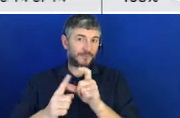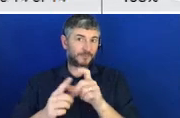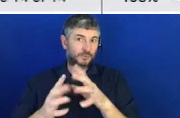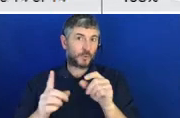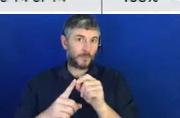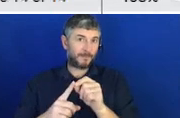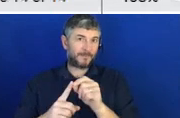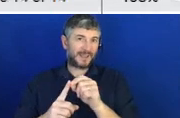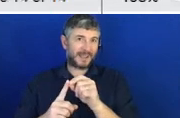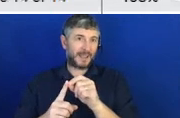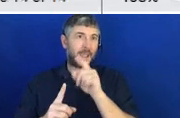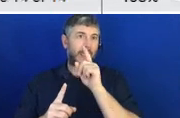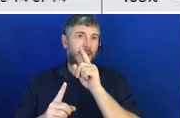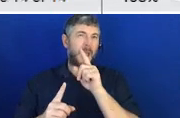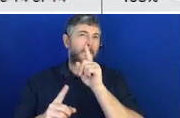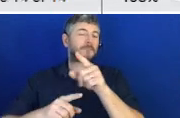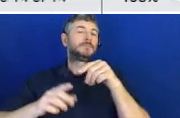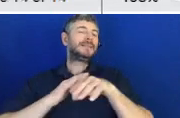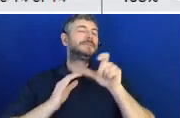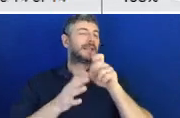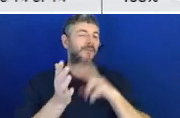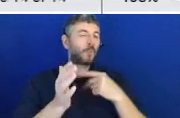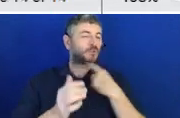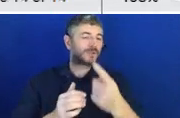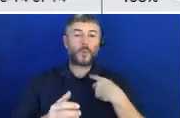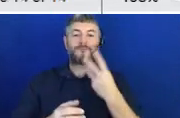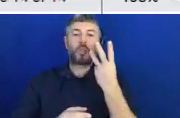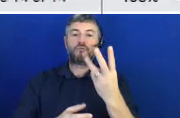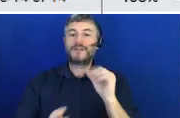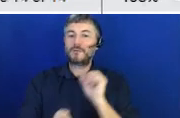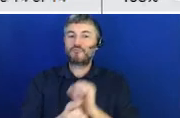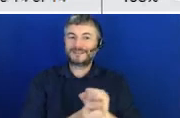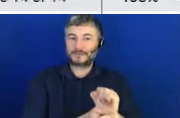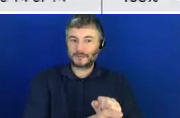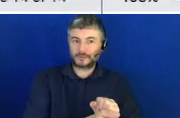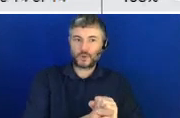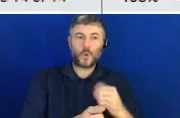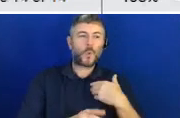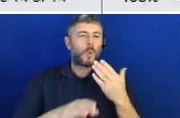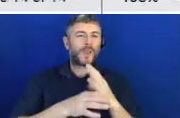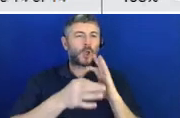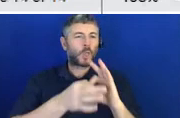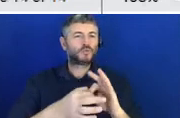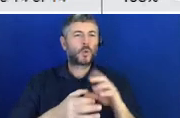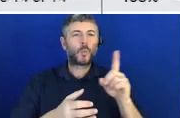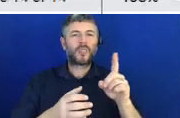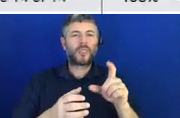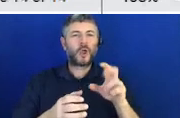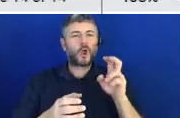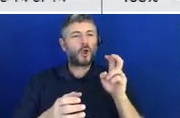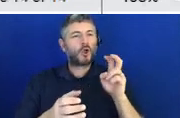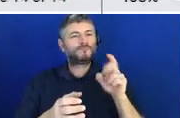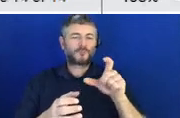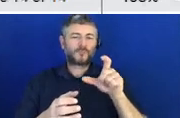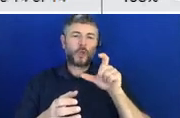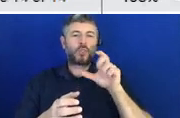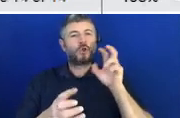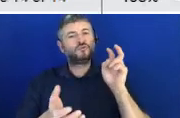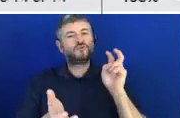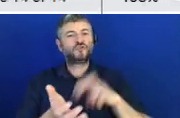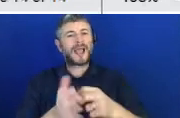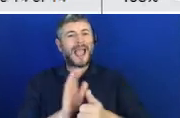Devon, we've got three prisons, and we're working closely with the checkout lounge and departure lounge, and that's where we meet prisoners up to